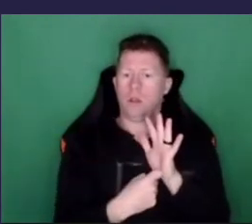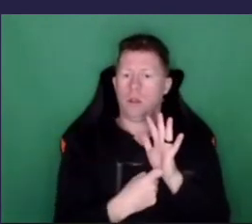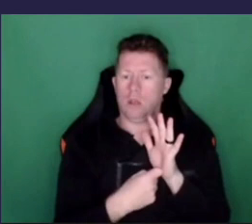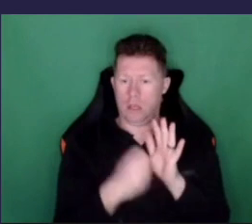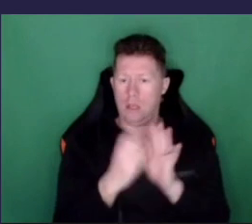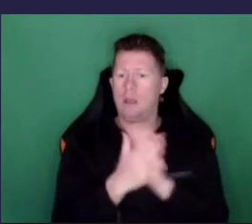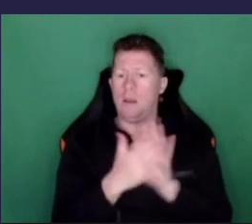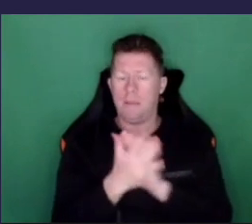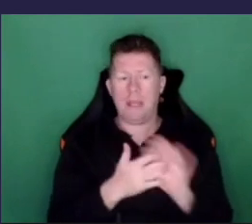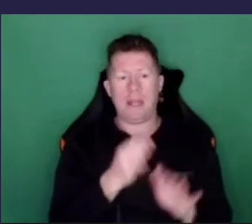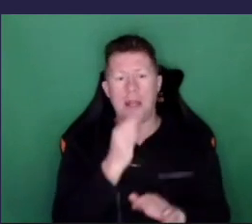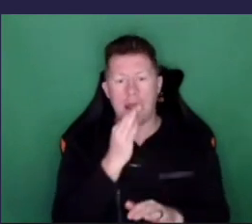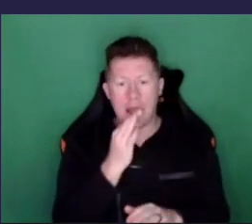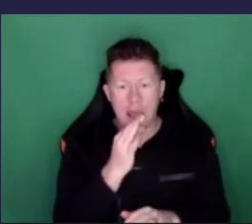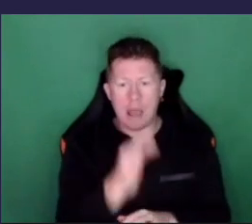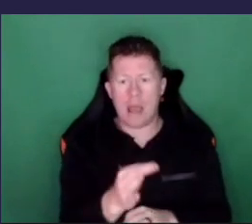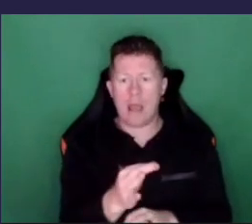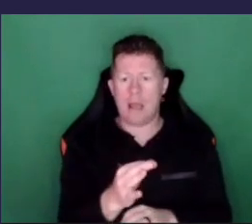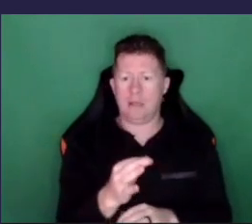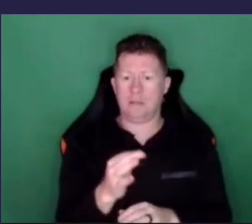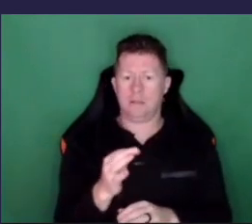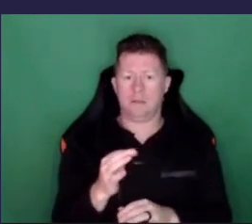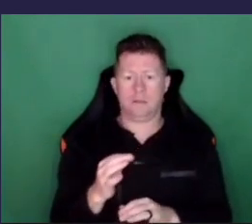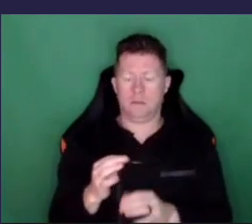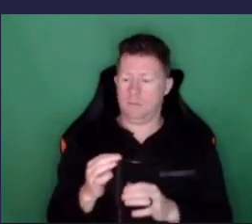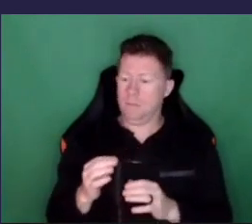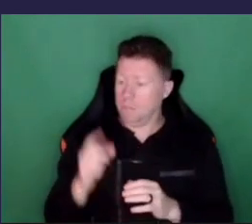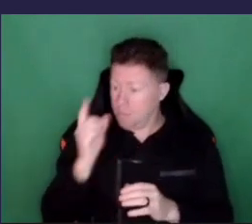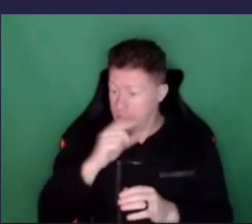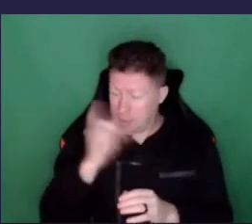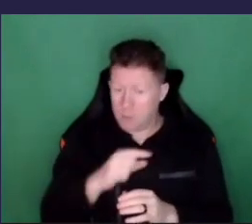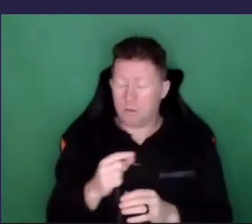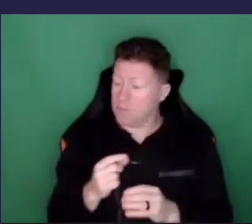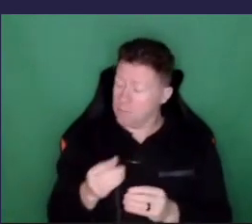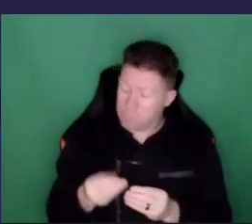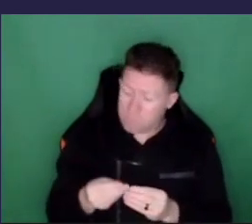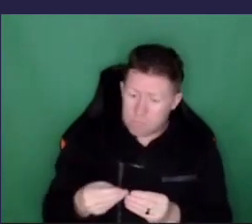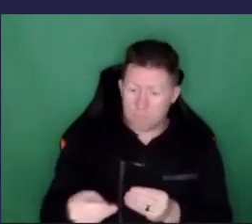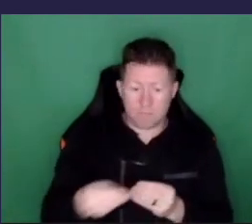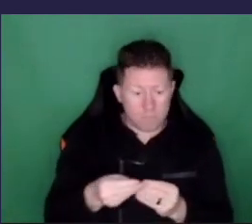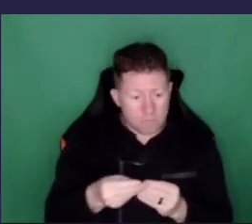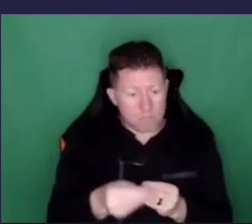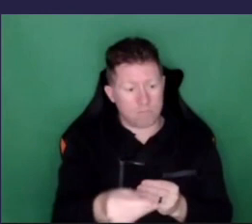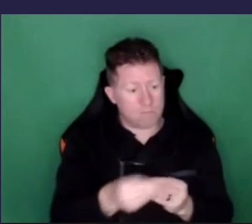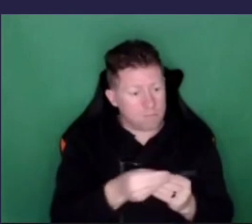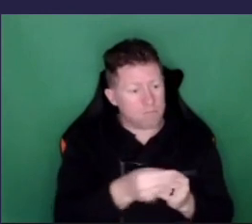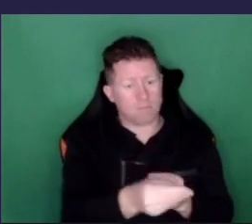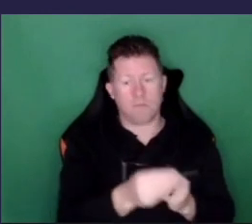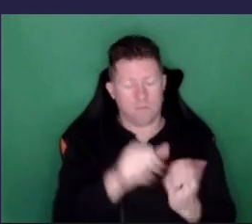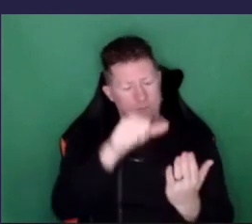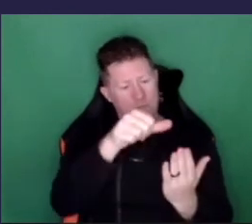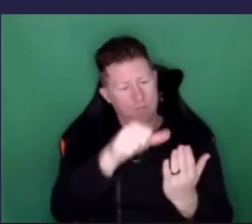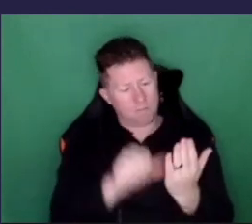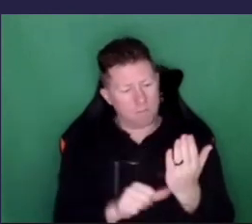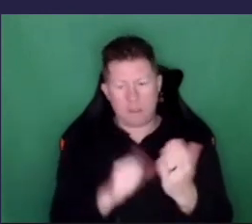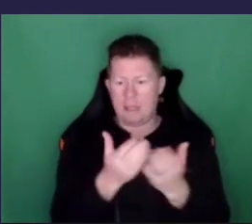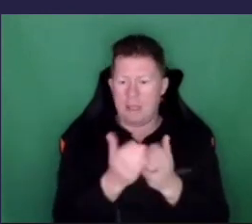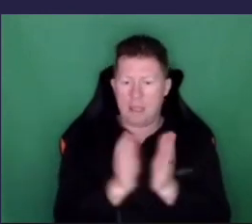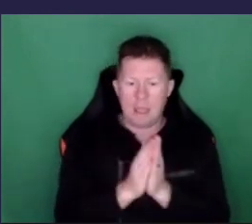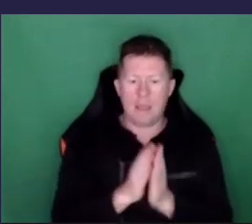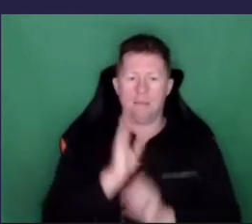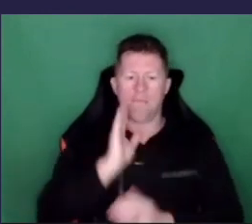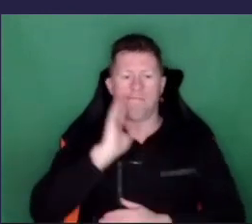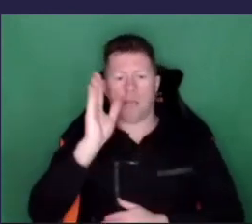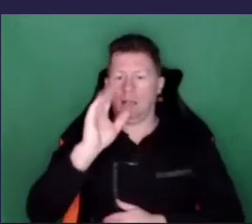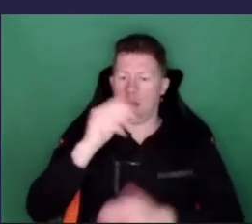asked to help greet people when they came to the service and hand out the paper order of service for the day.